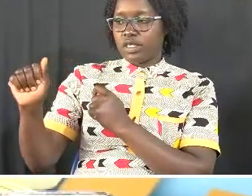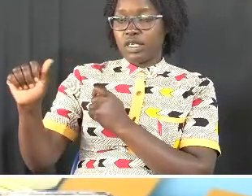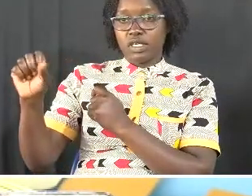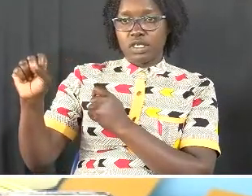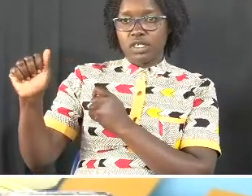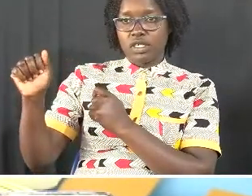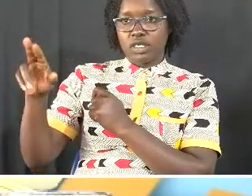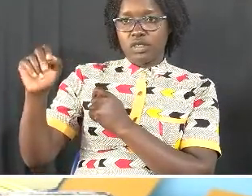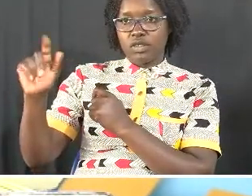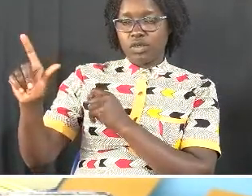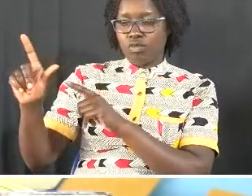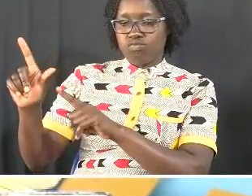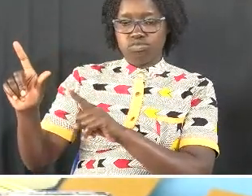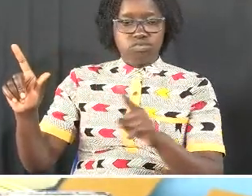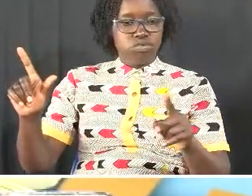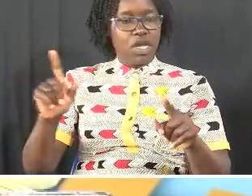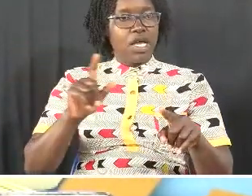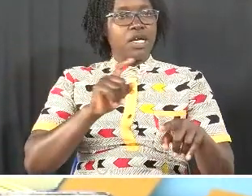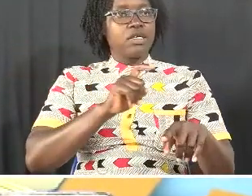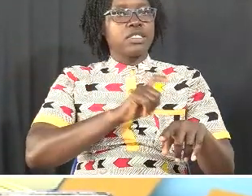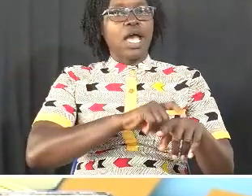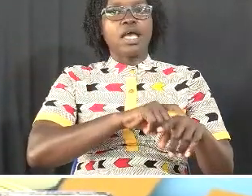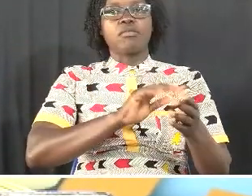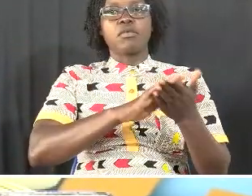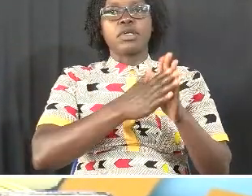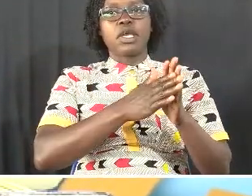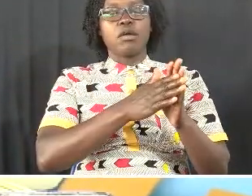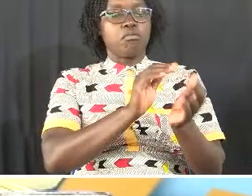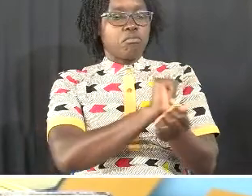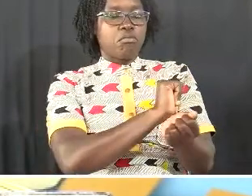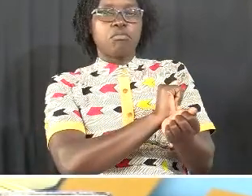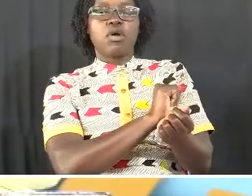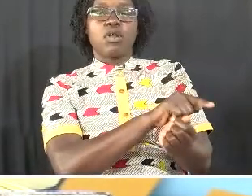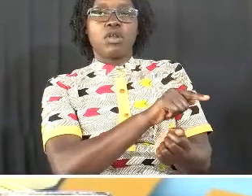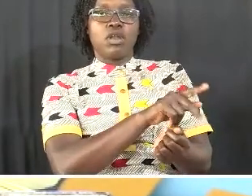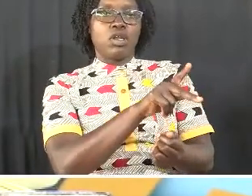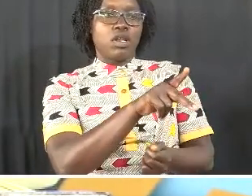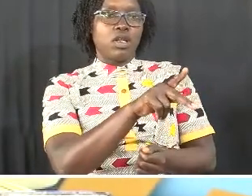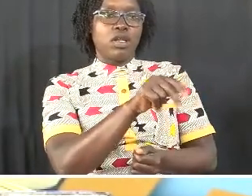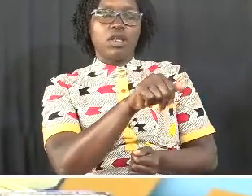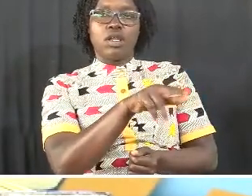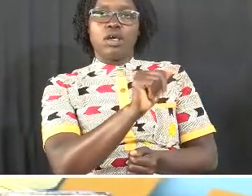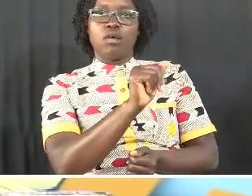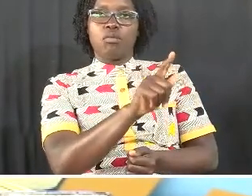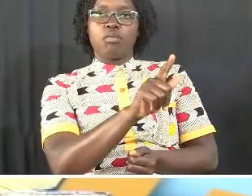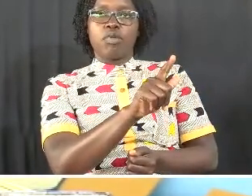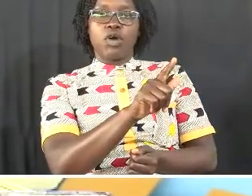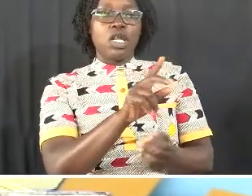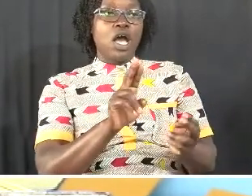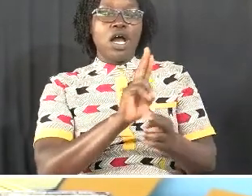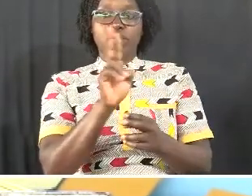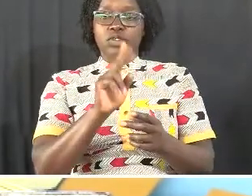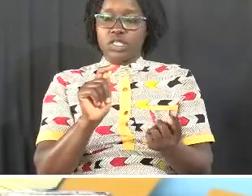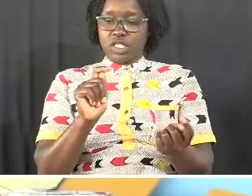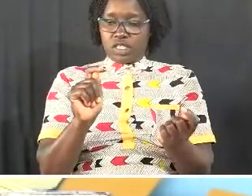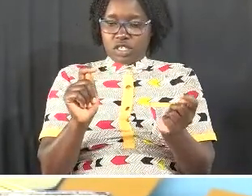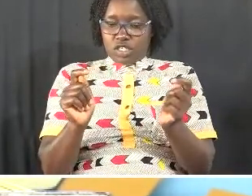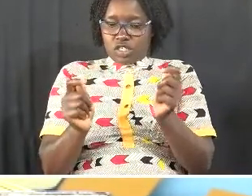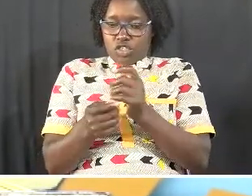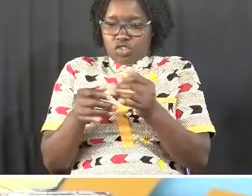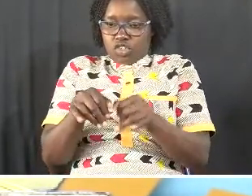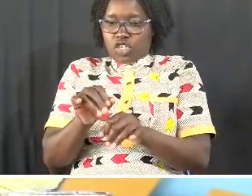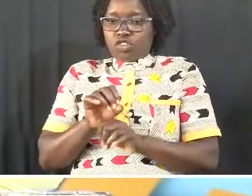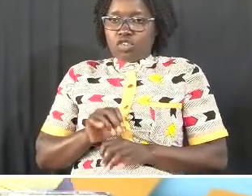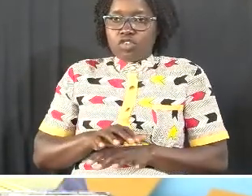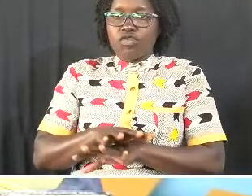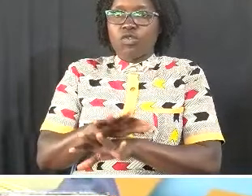Paul, and using that transition to try to influence my